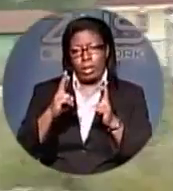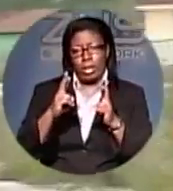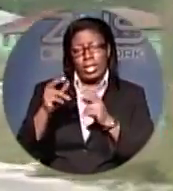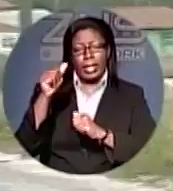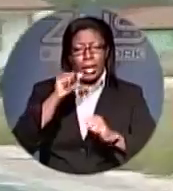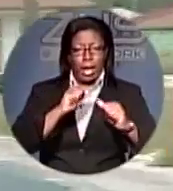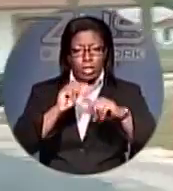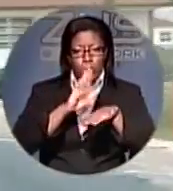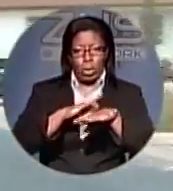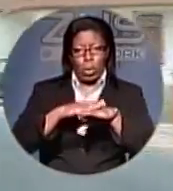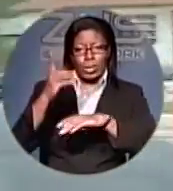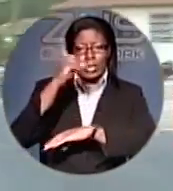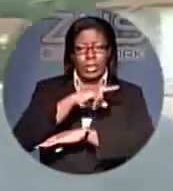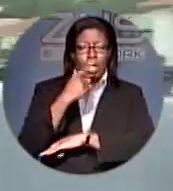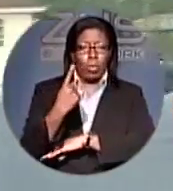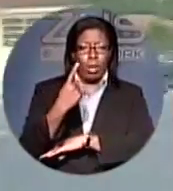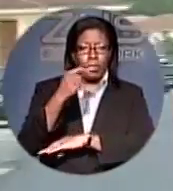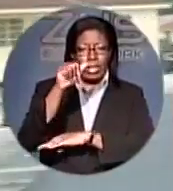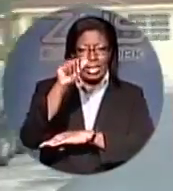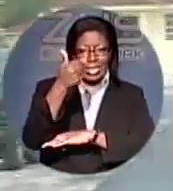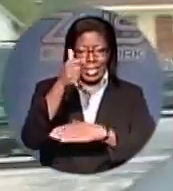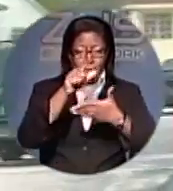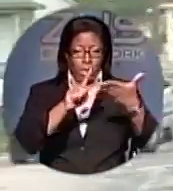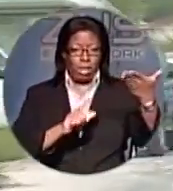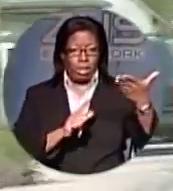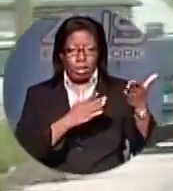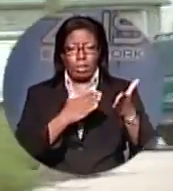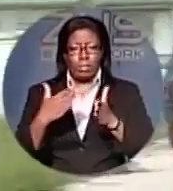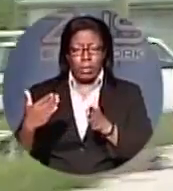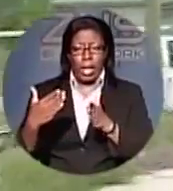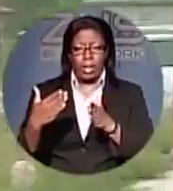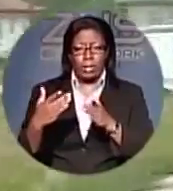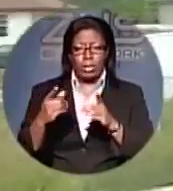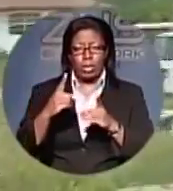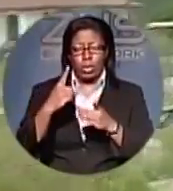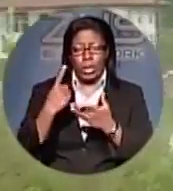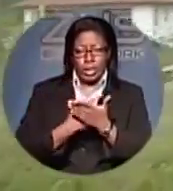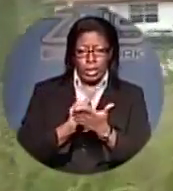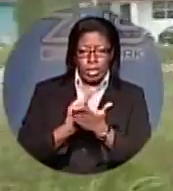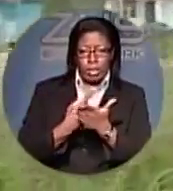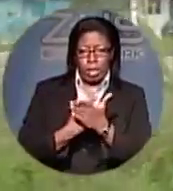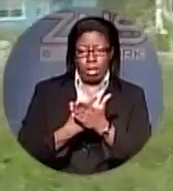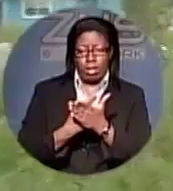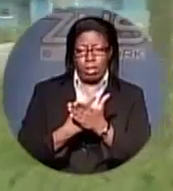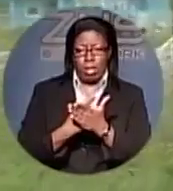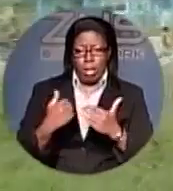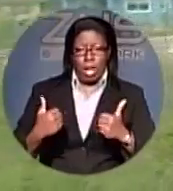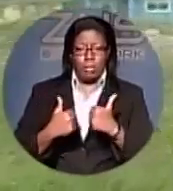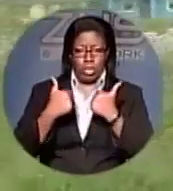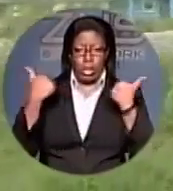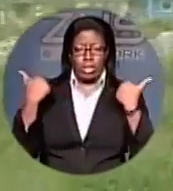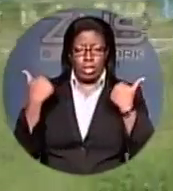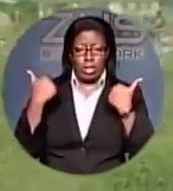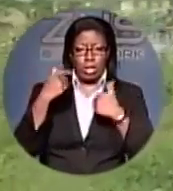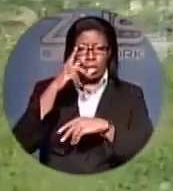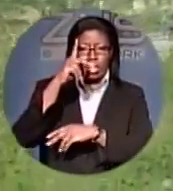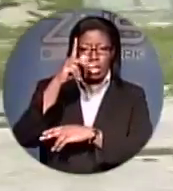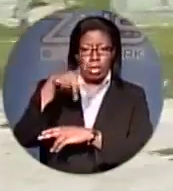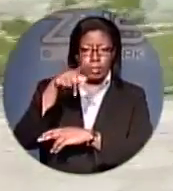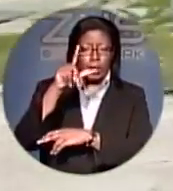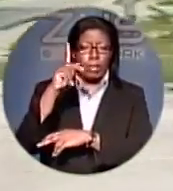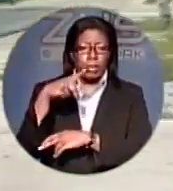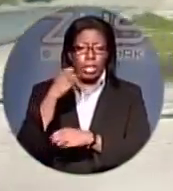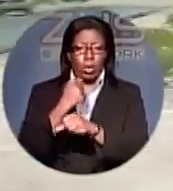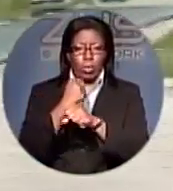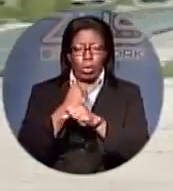action on day one with a 10-point plan to address challenges in the housing sector. The number one strategy, the PLP says it will work